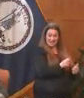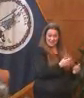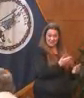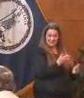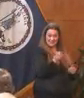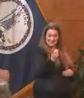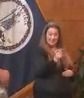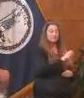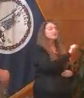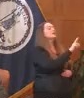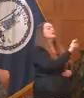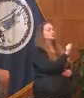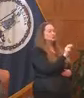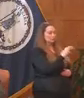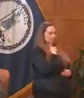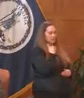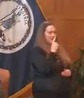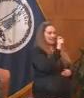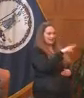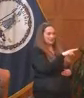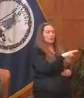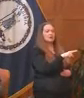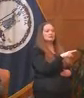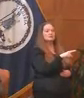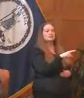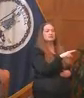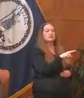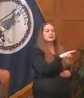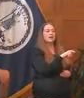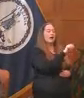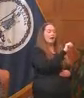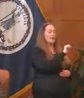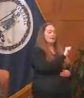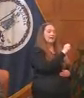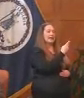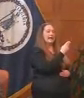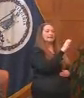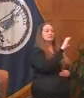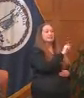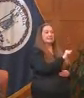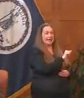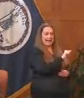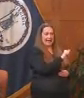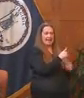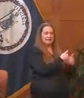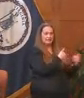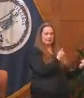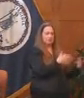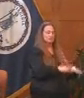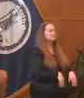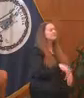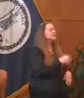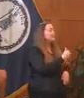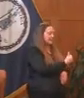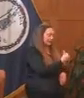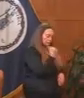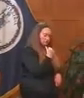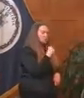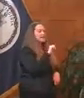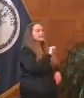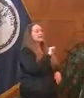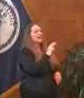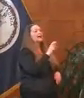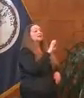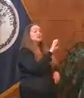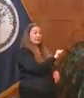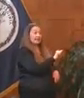Susan's got a question about provisions of the AHCA. Here we go. In rejecting the AHCA, the Freedom Caucus insisted